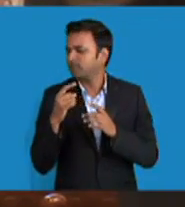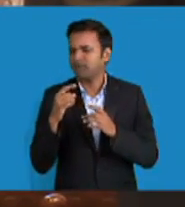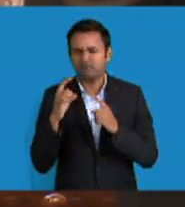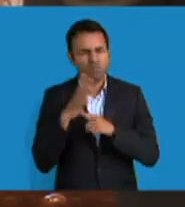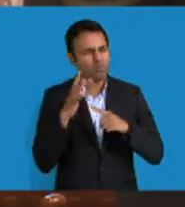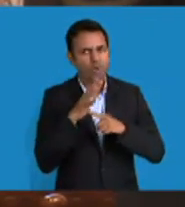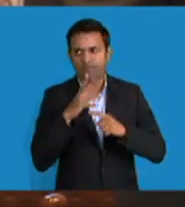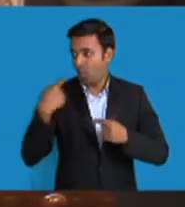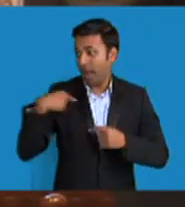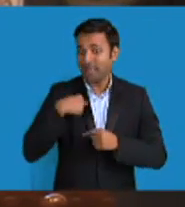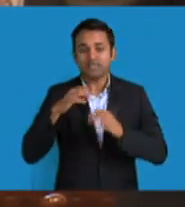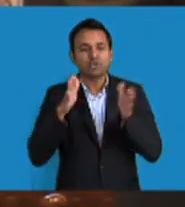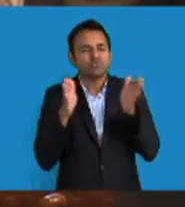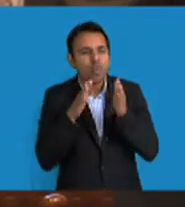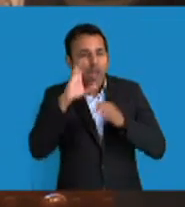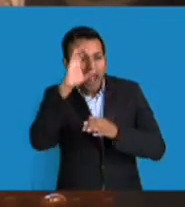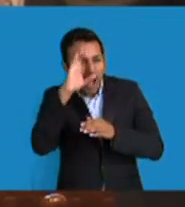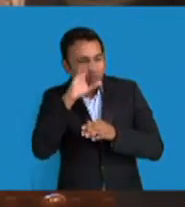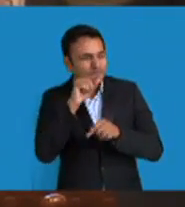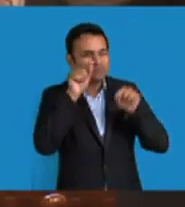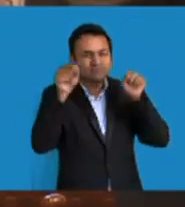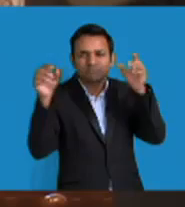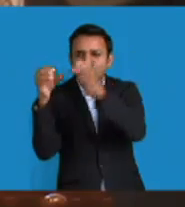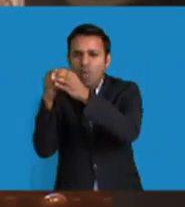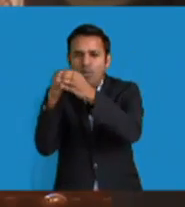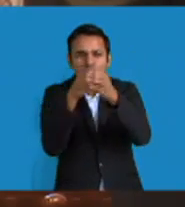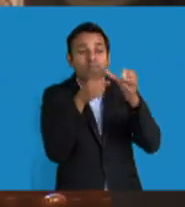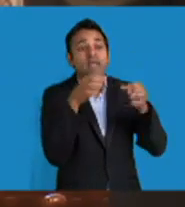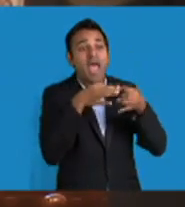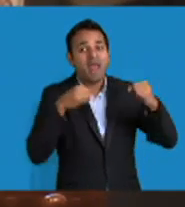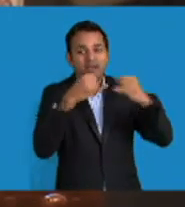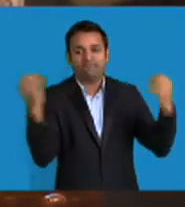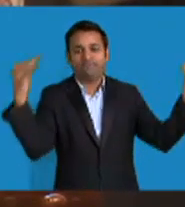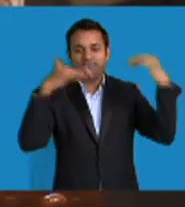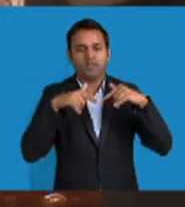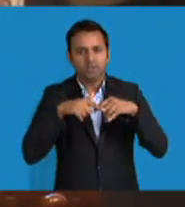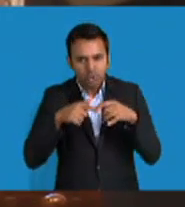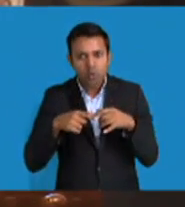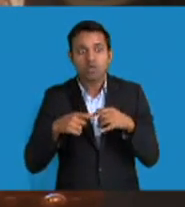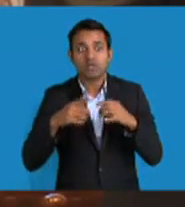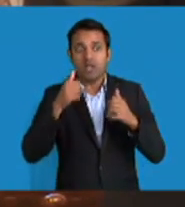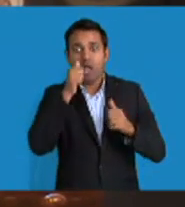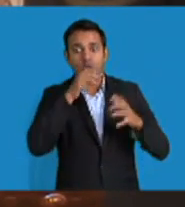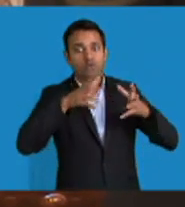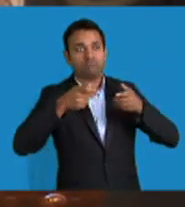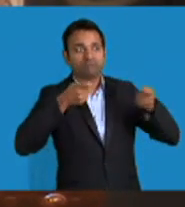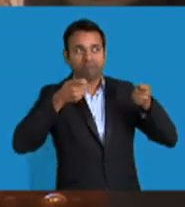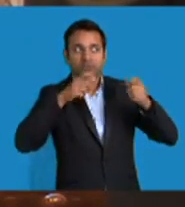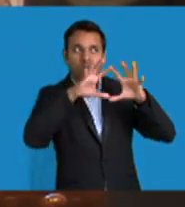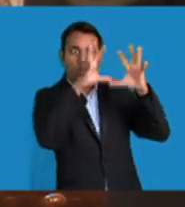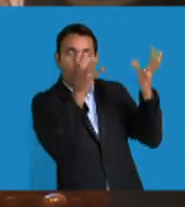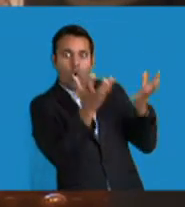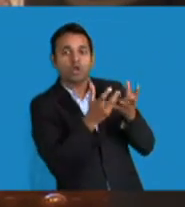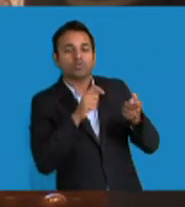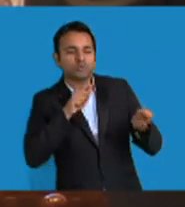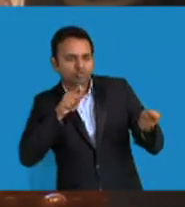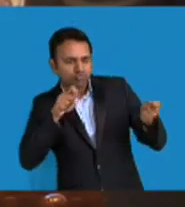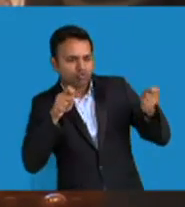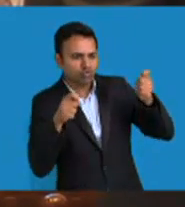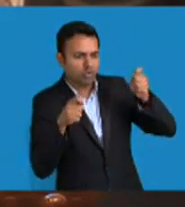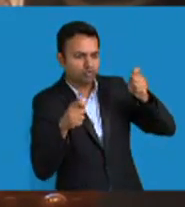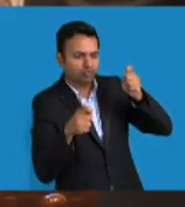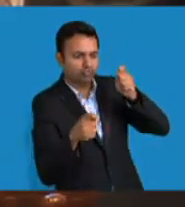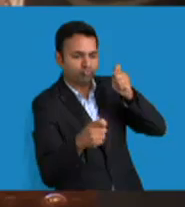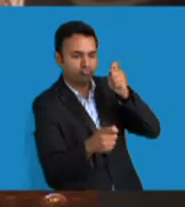play. Fiji is mobilizing the global community to transform our world and lead it towards actioning what the Honourable